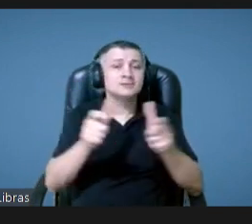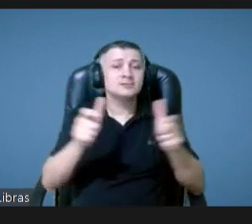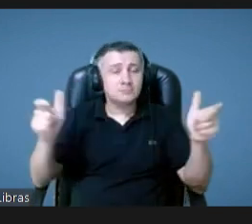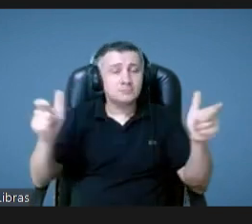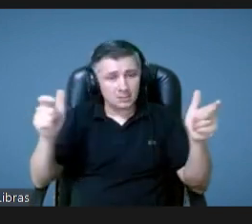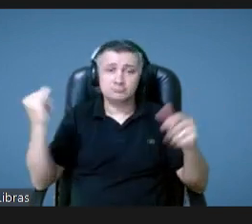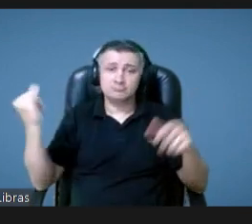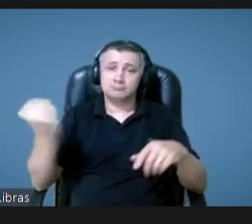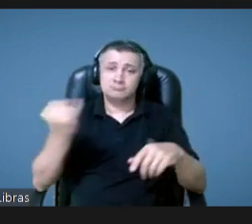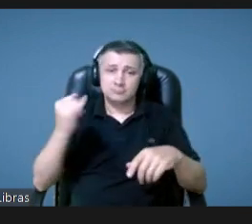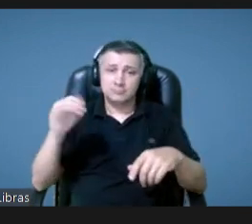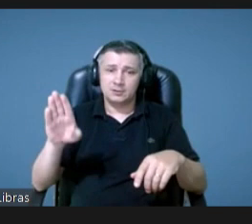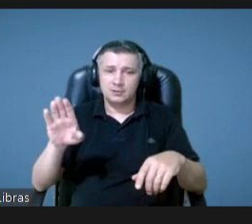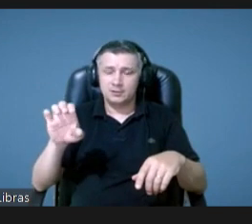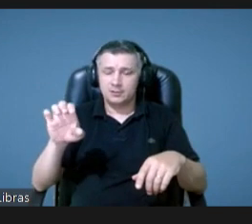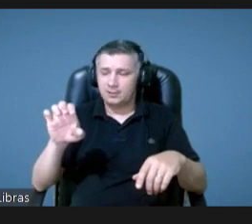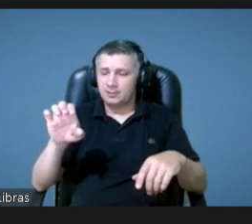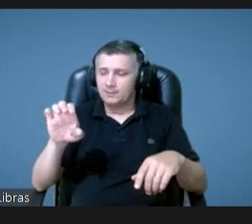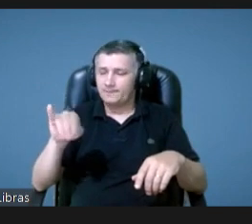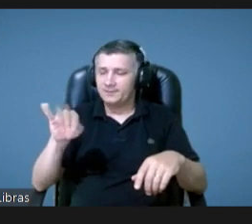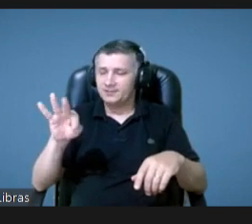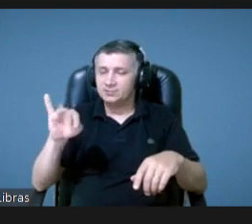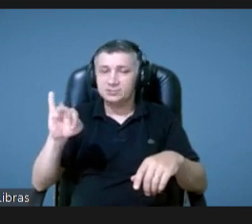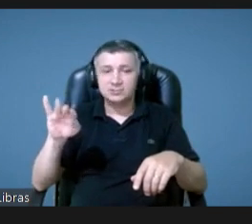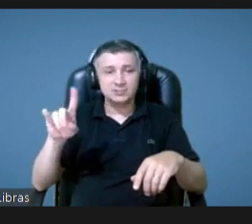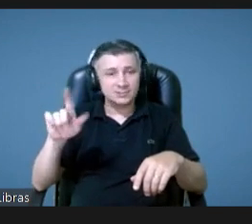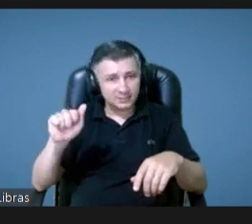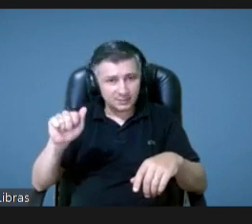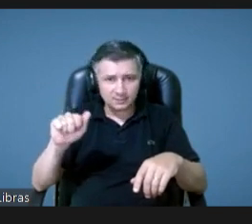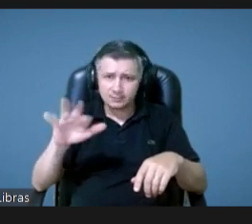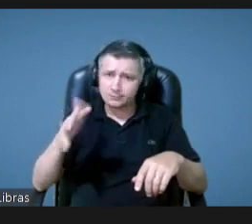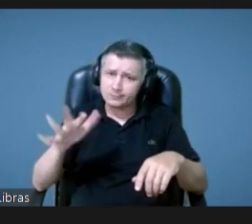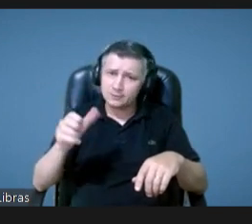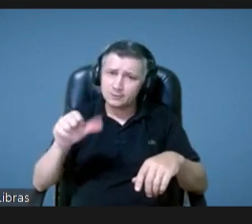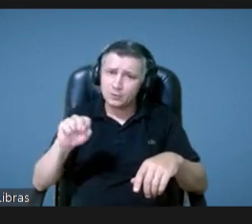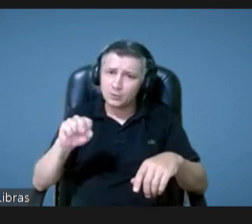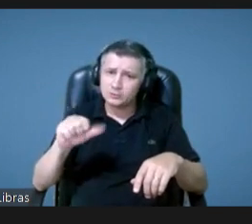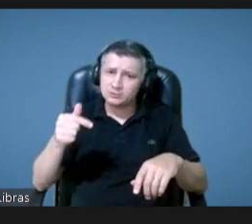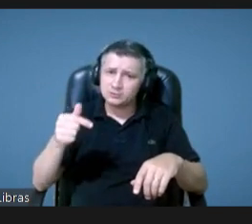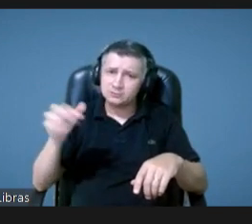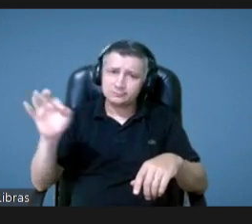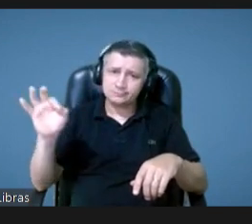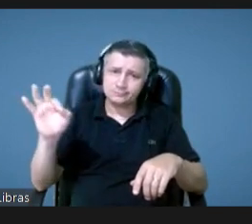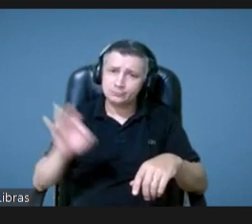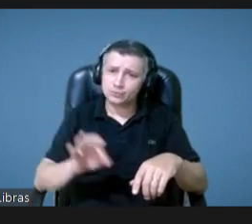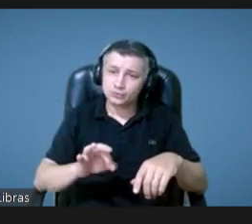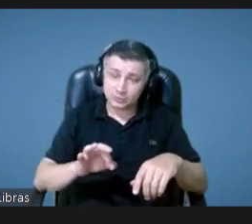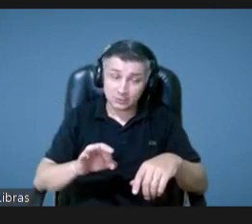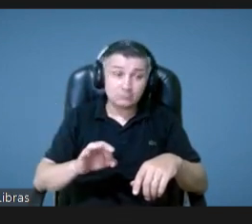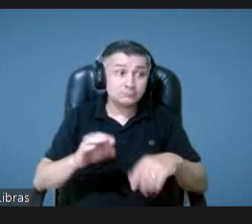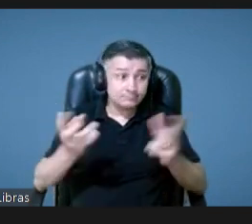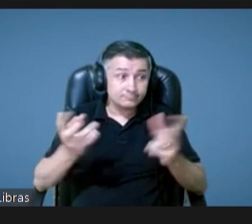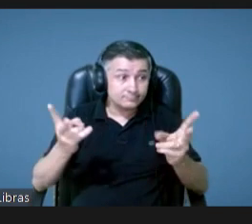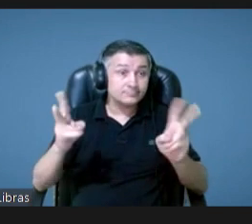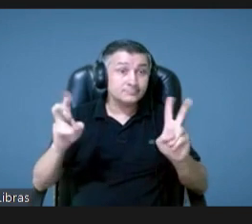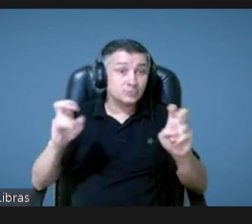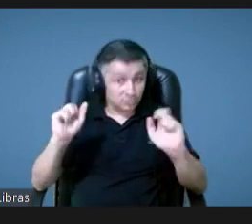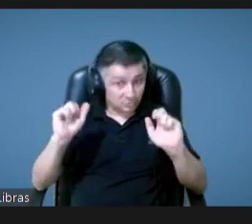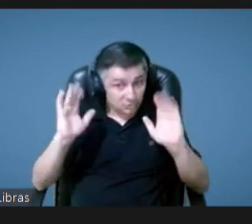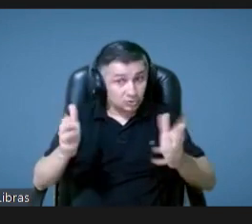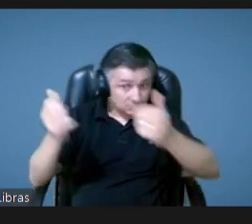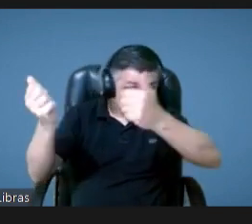11%, but the adjusted EBITDA also grew, and by 87%.